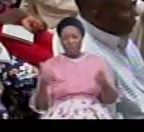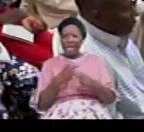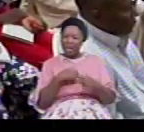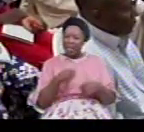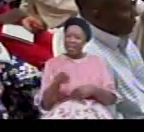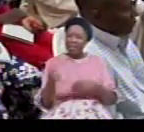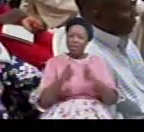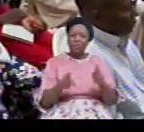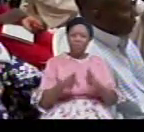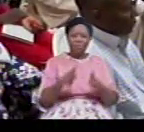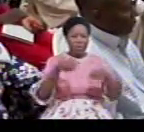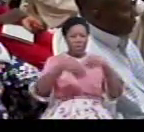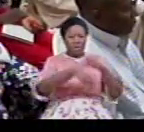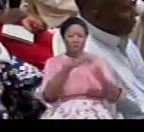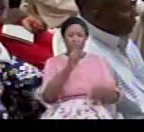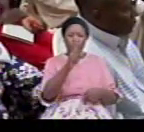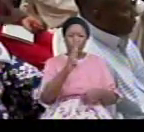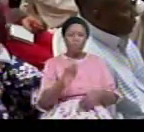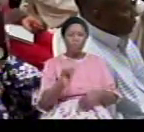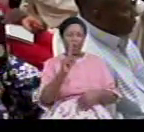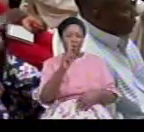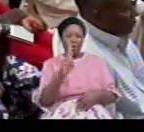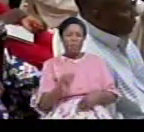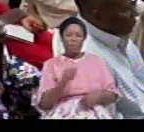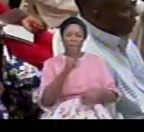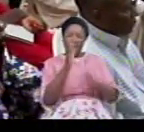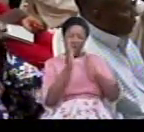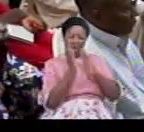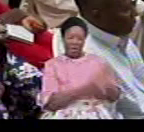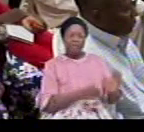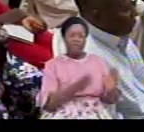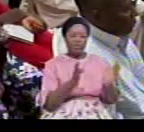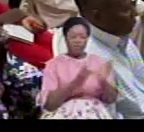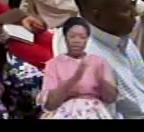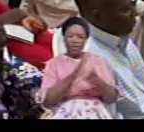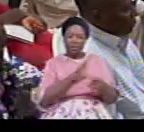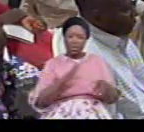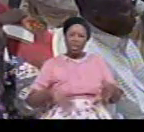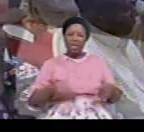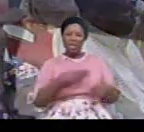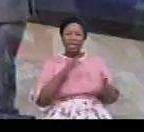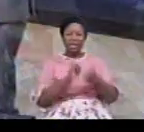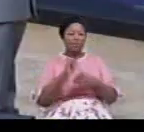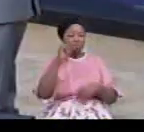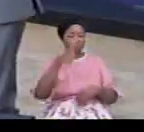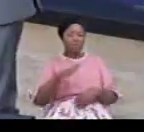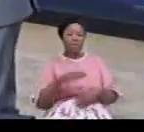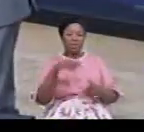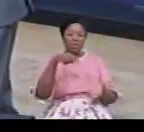out one by one, and then they left the woman standing in the midst. In